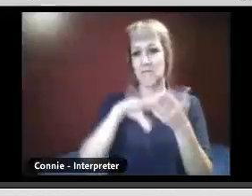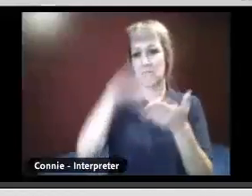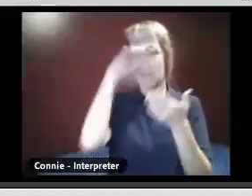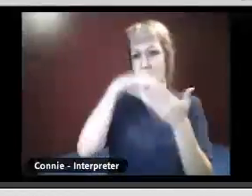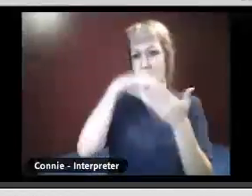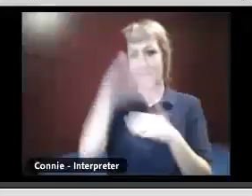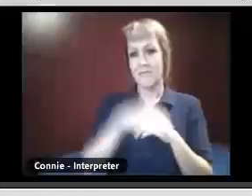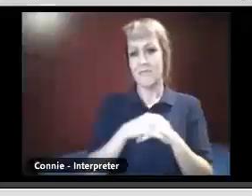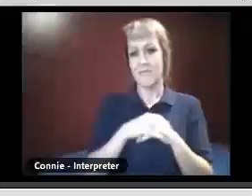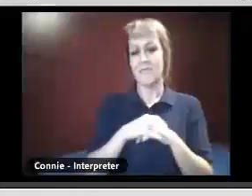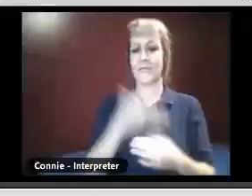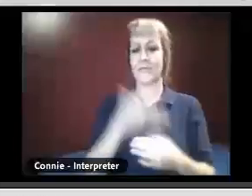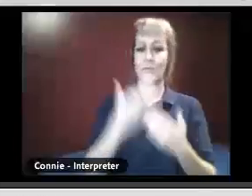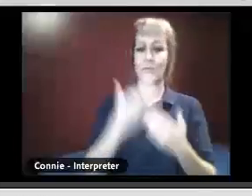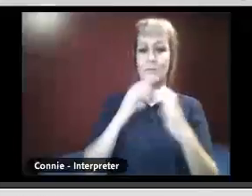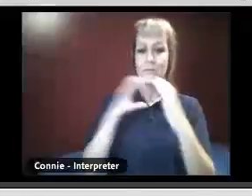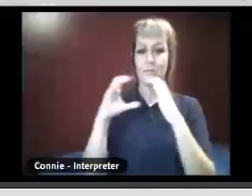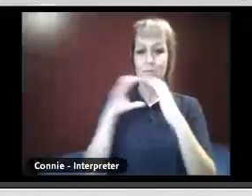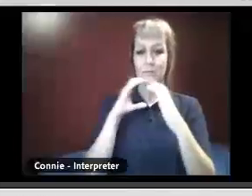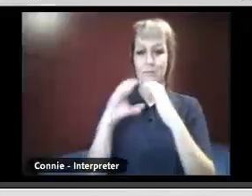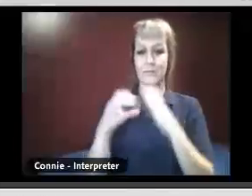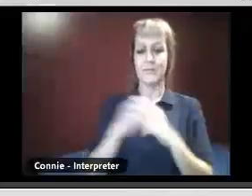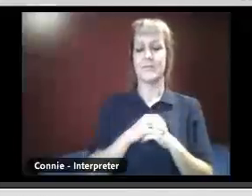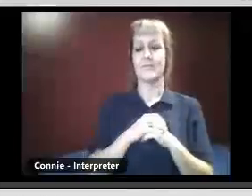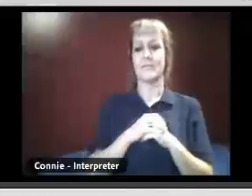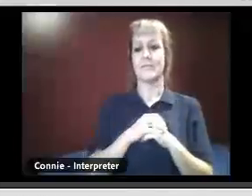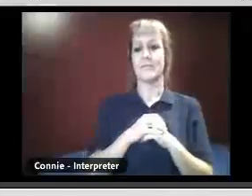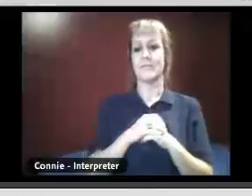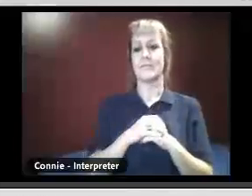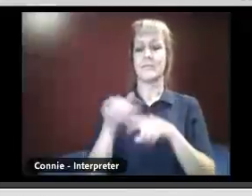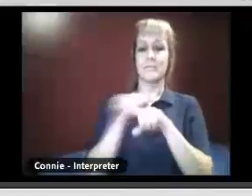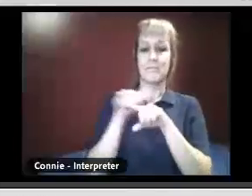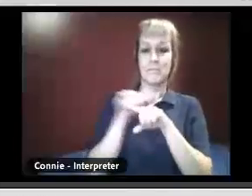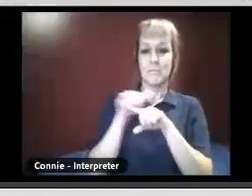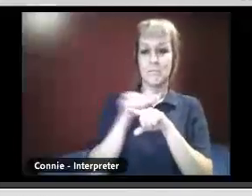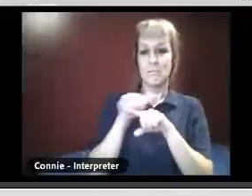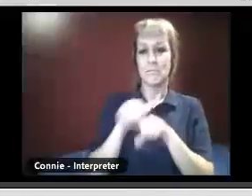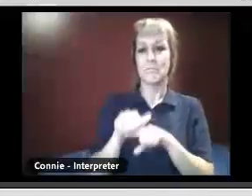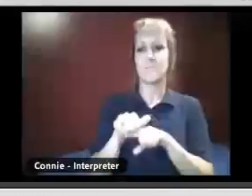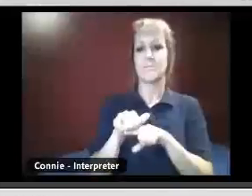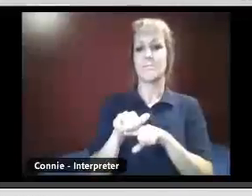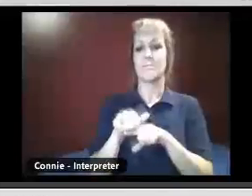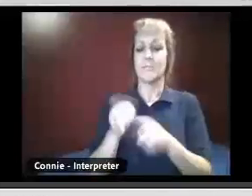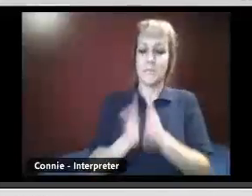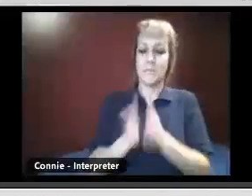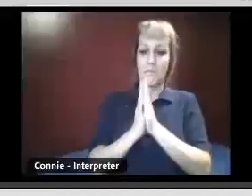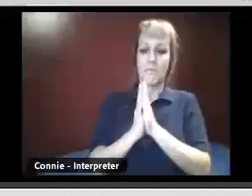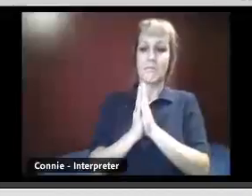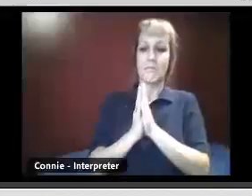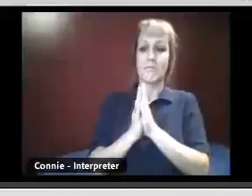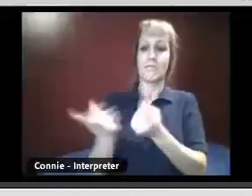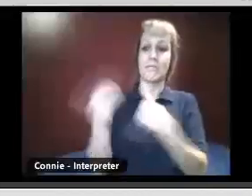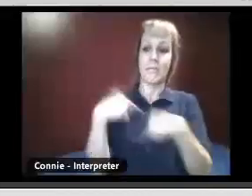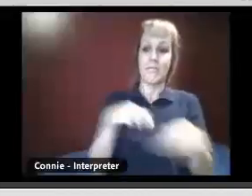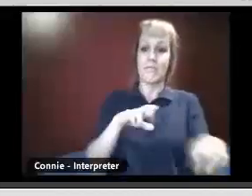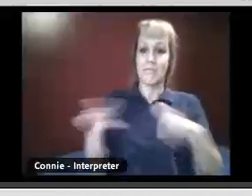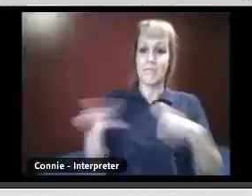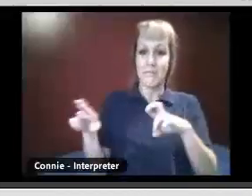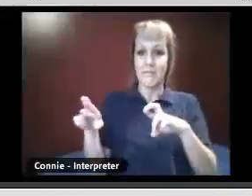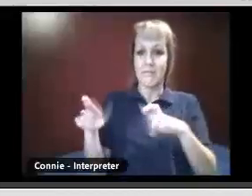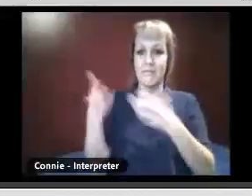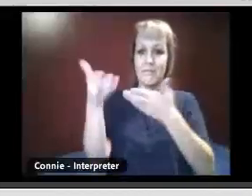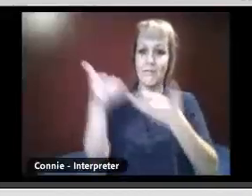um, have some good conversations, complete some exercises, and ask that you come be prepared, bring some relevant